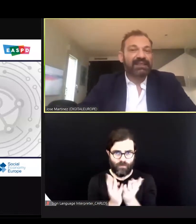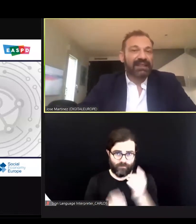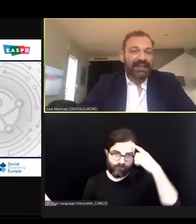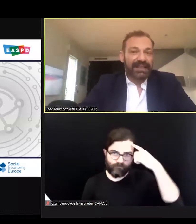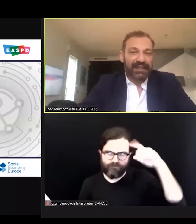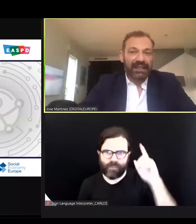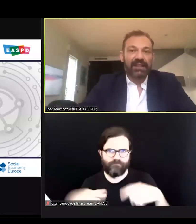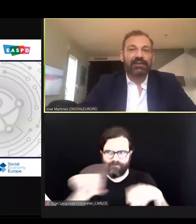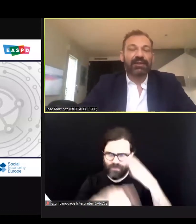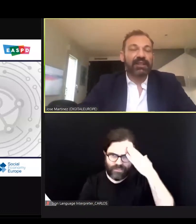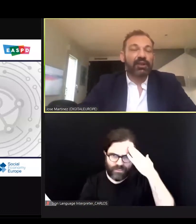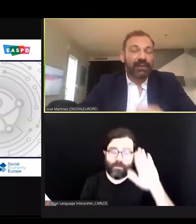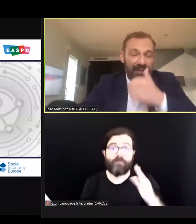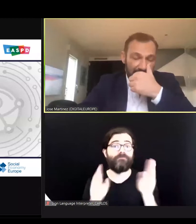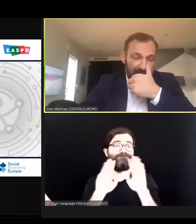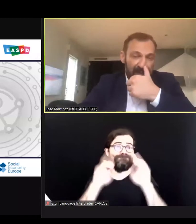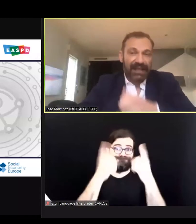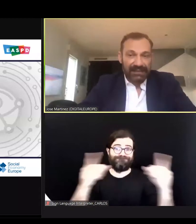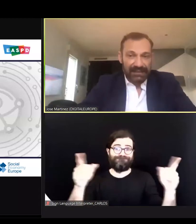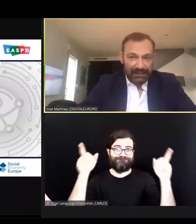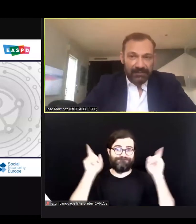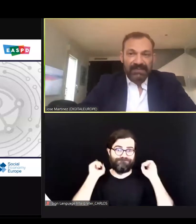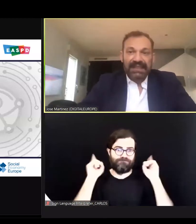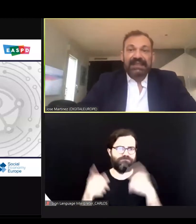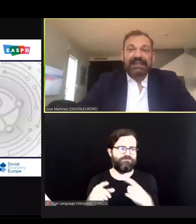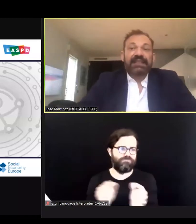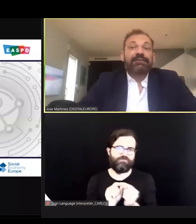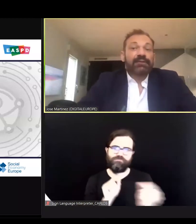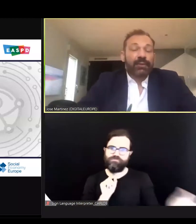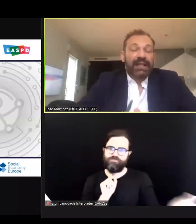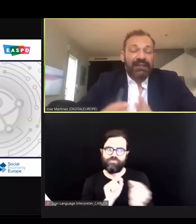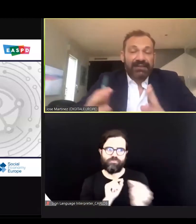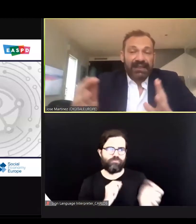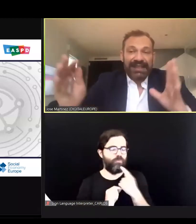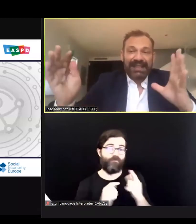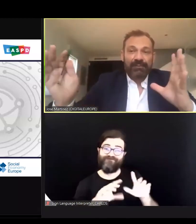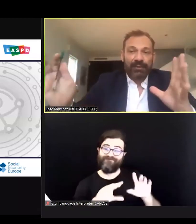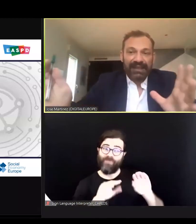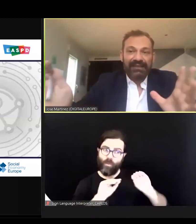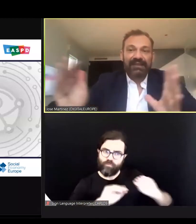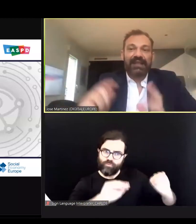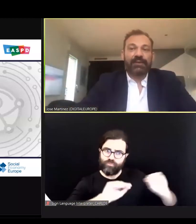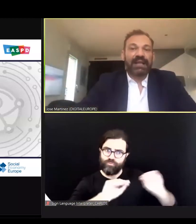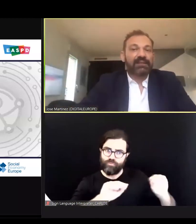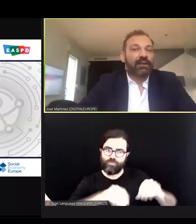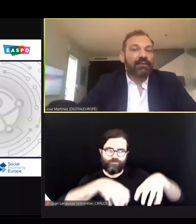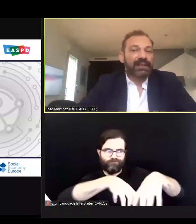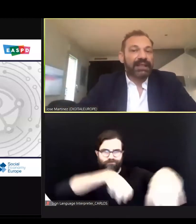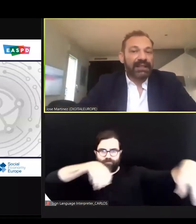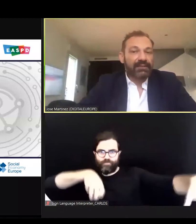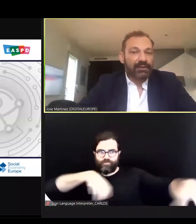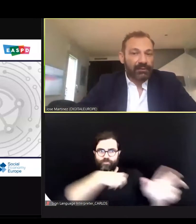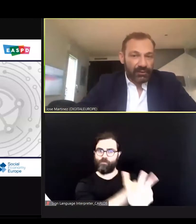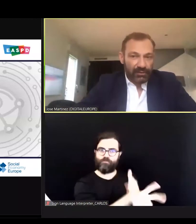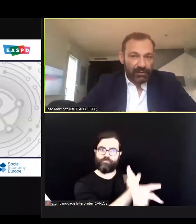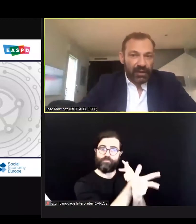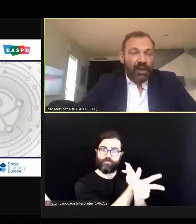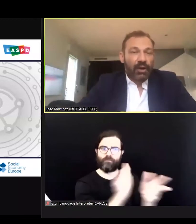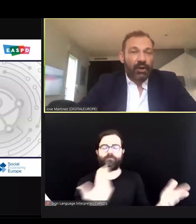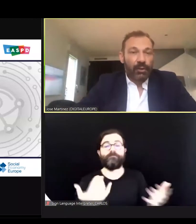distant learning during COVID-19 crisis. Therefore, we have seen an exponential rise of e-learning